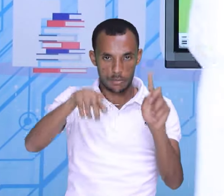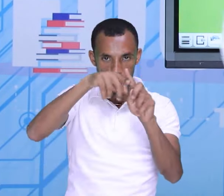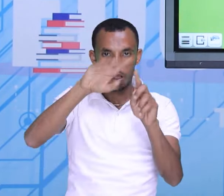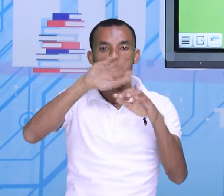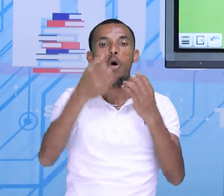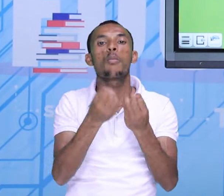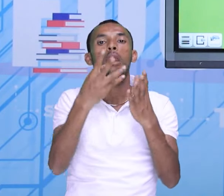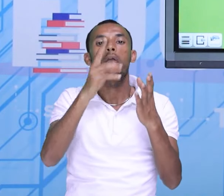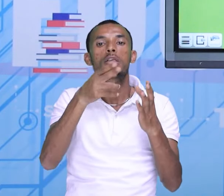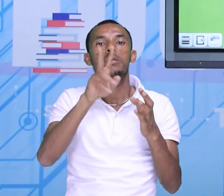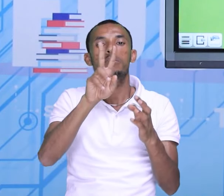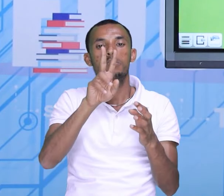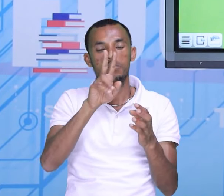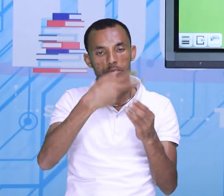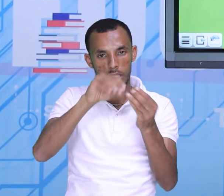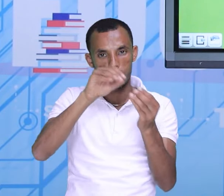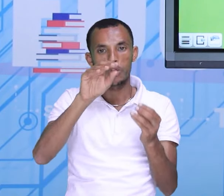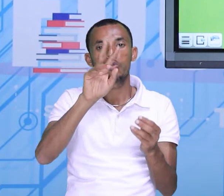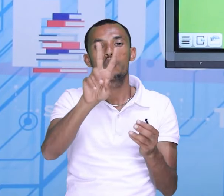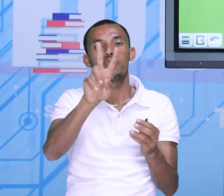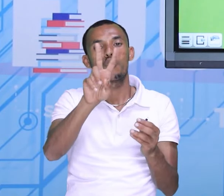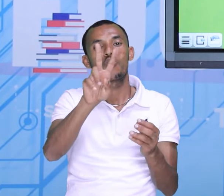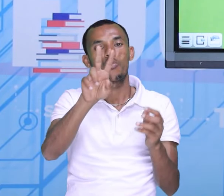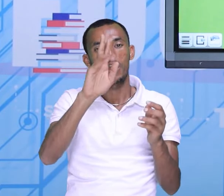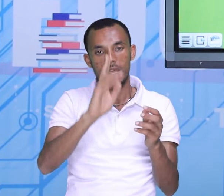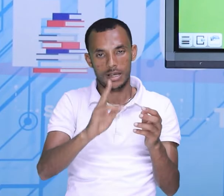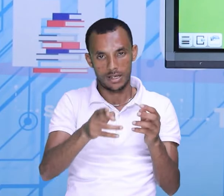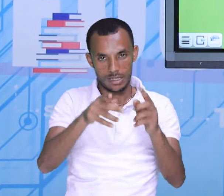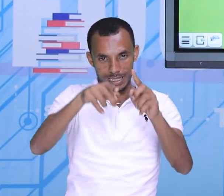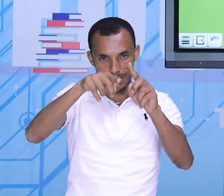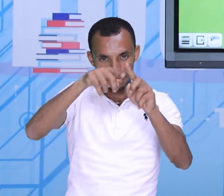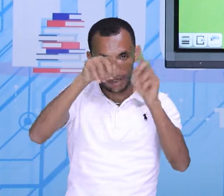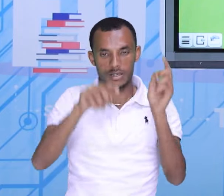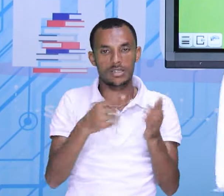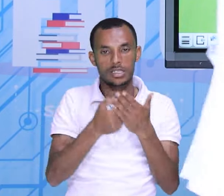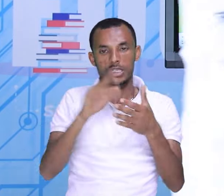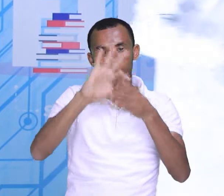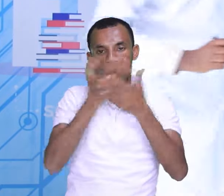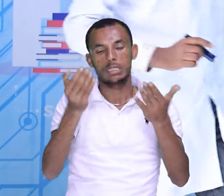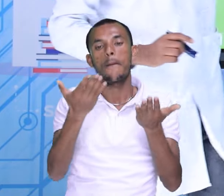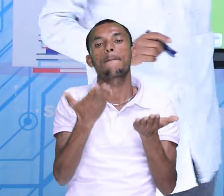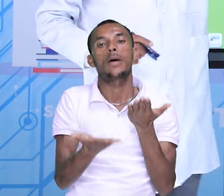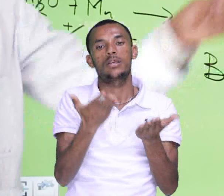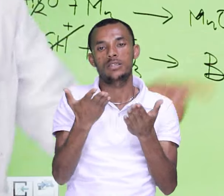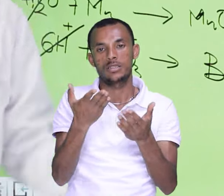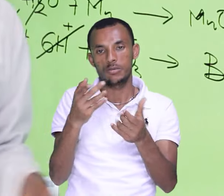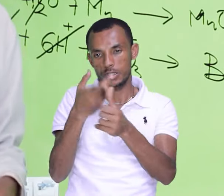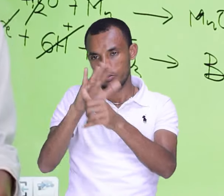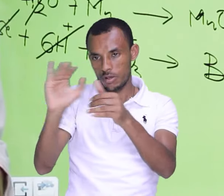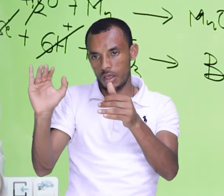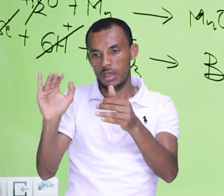plus. Then 2H plus. This equation is balanced, but this is in acidic